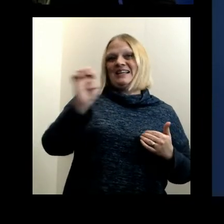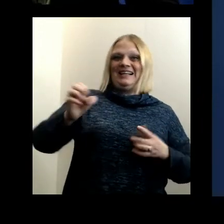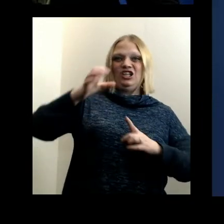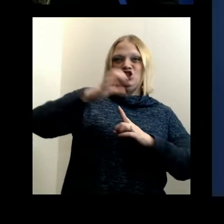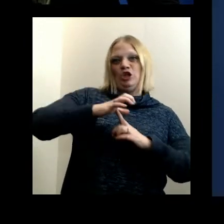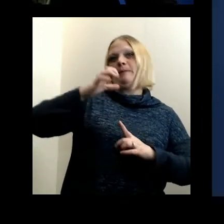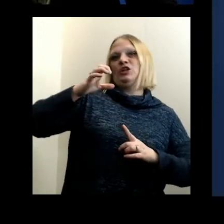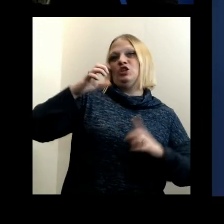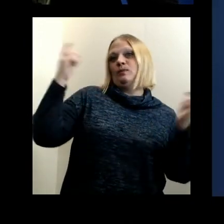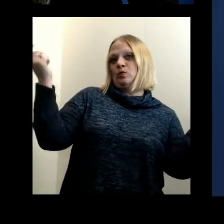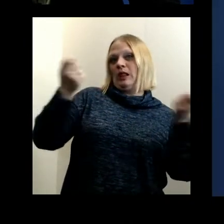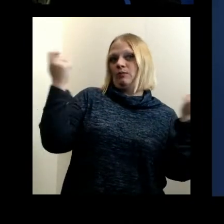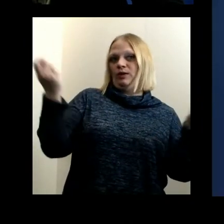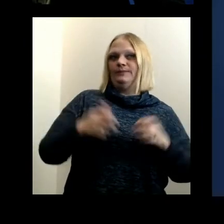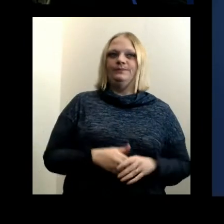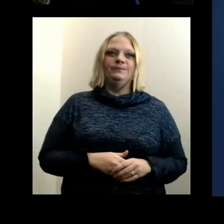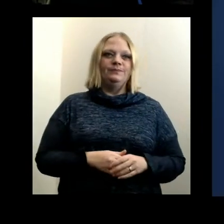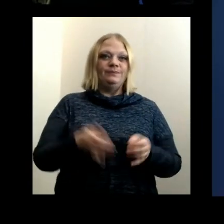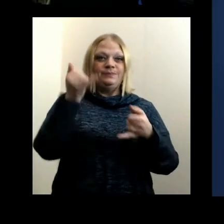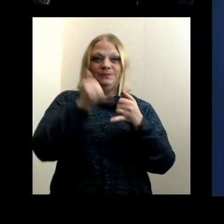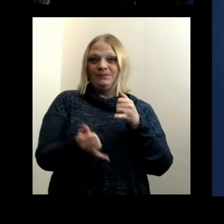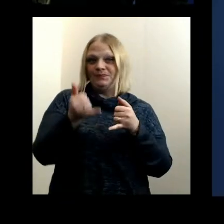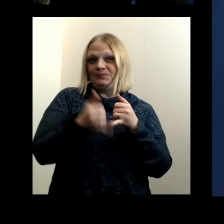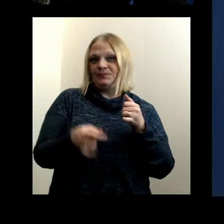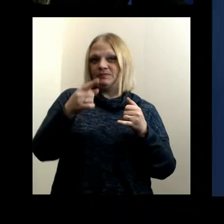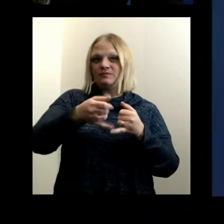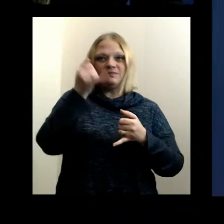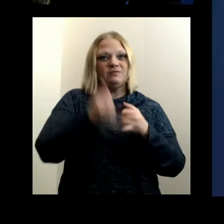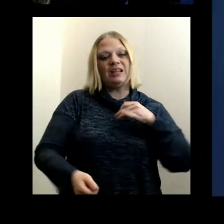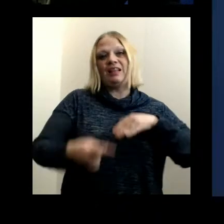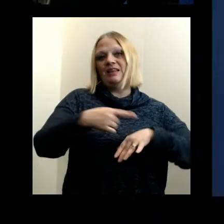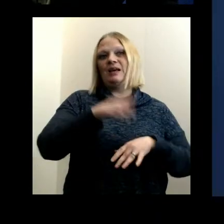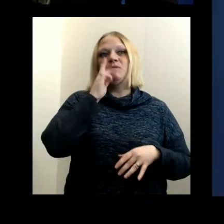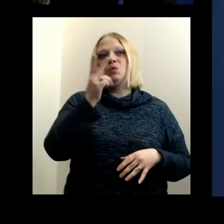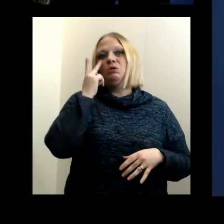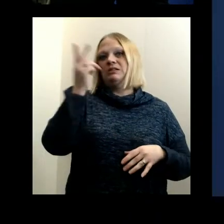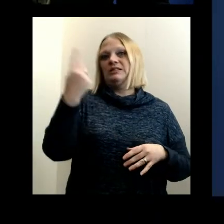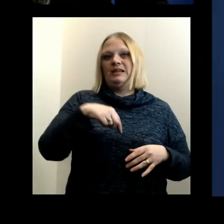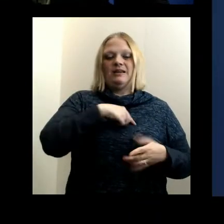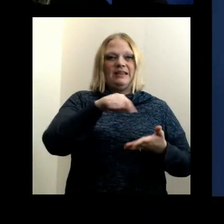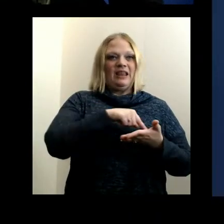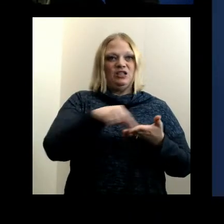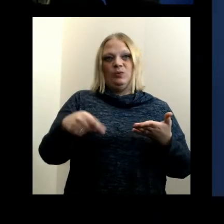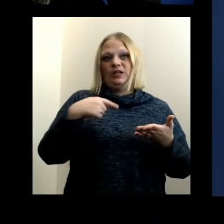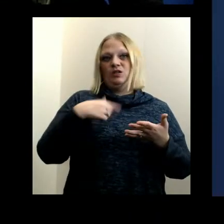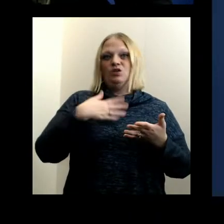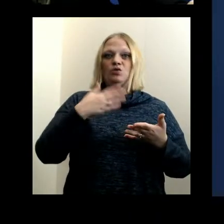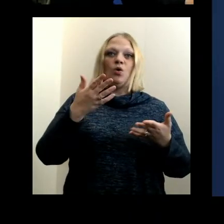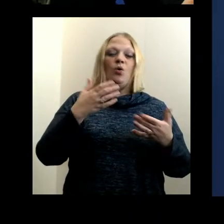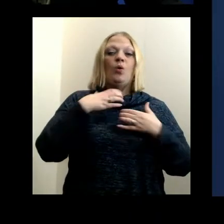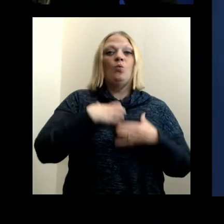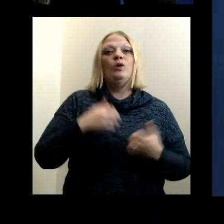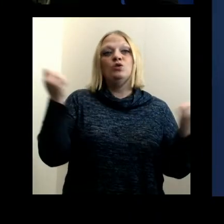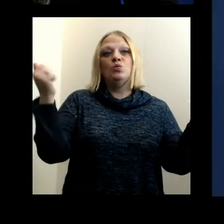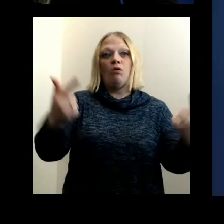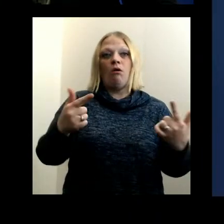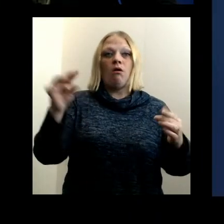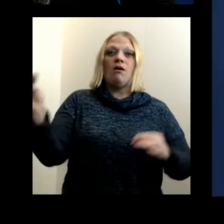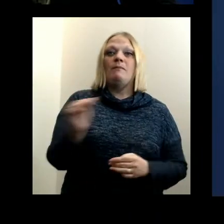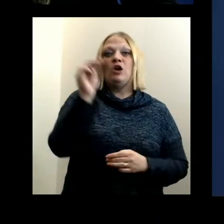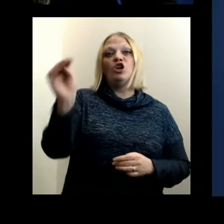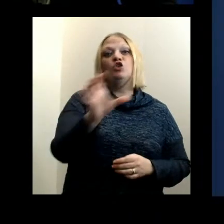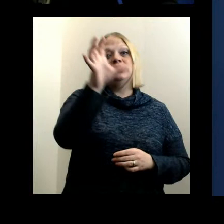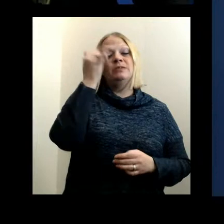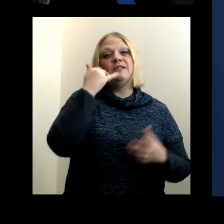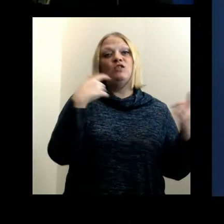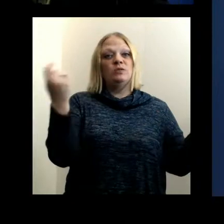to celebrate. Finally, this is the last time you will see from us this week, so we want to wish all those a Merry Christmas who celebrate. It